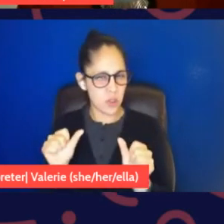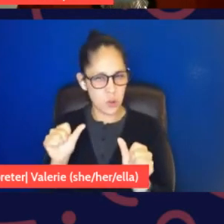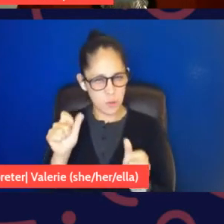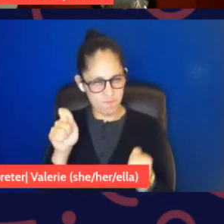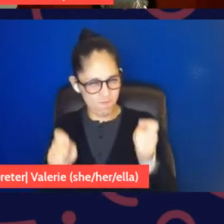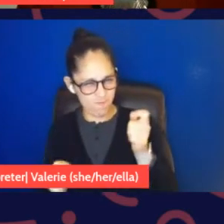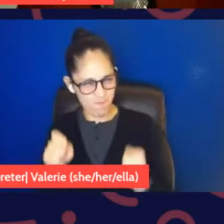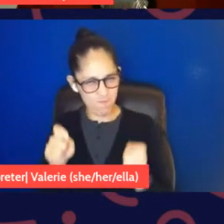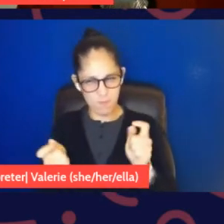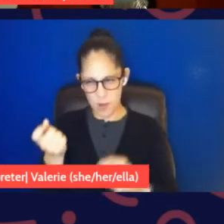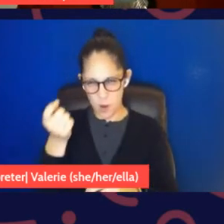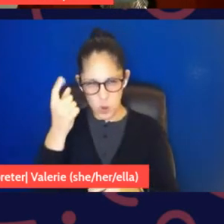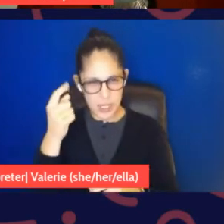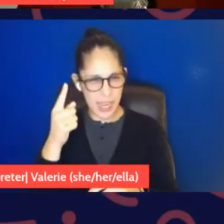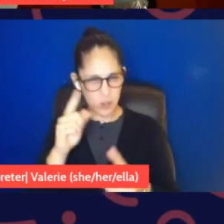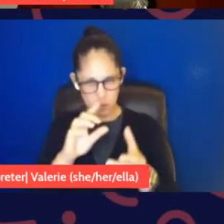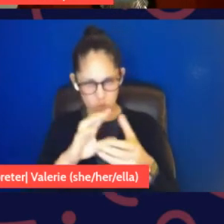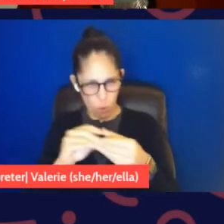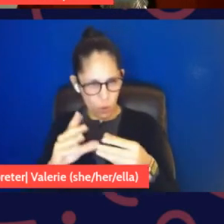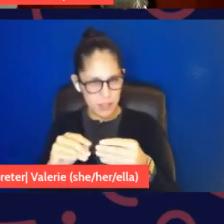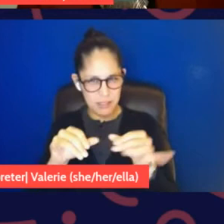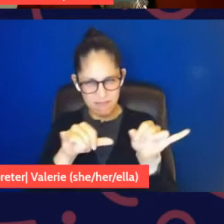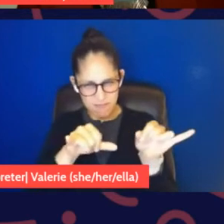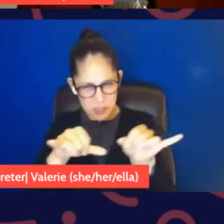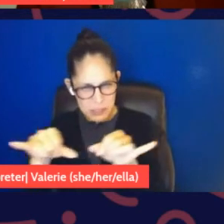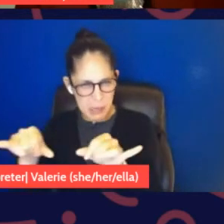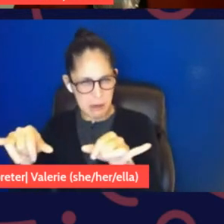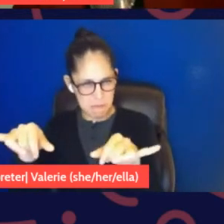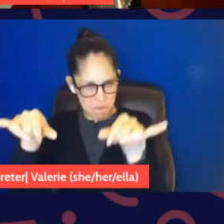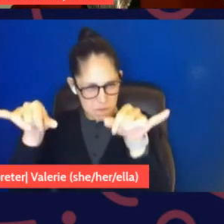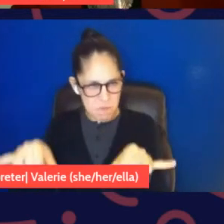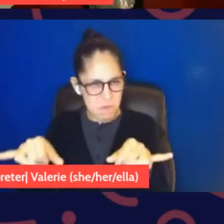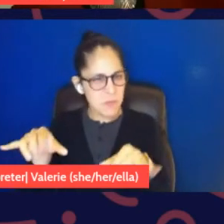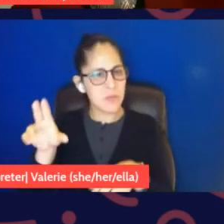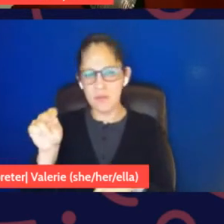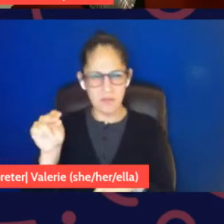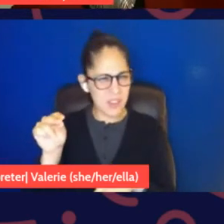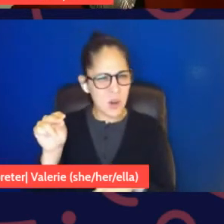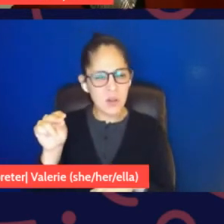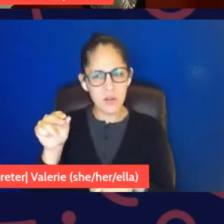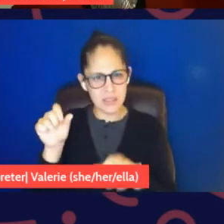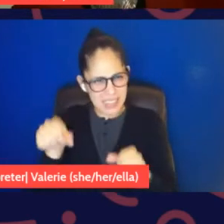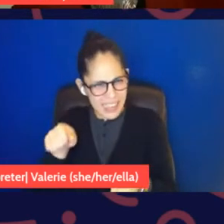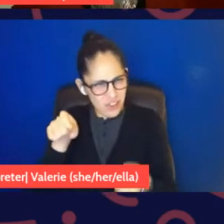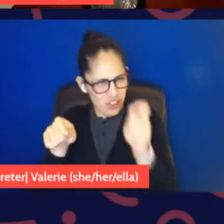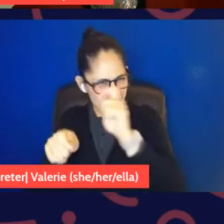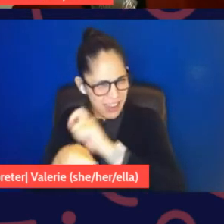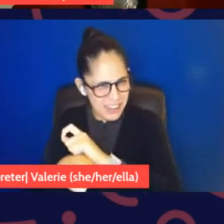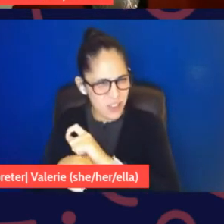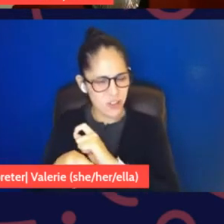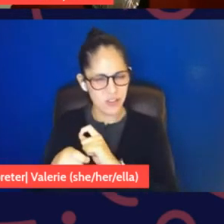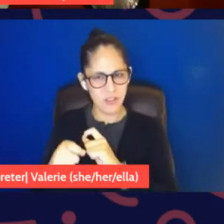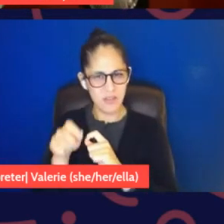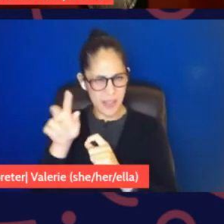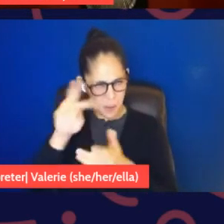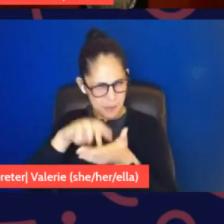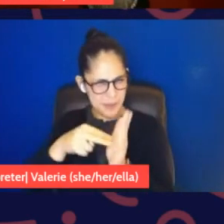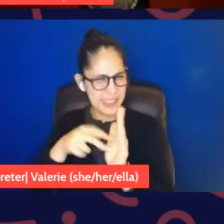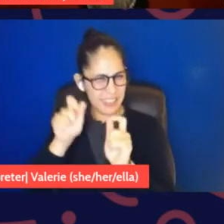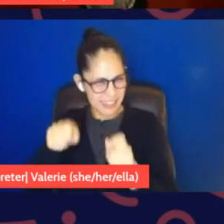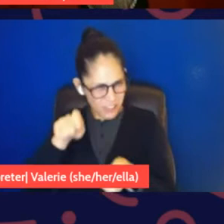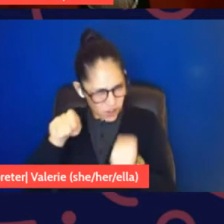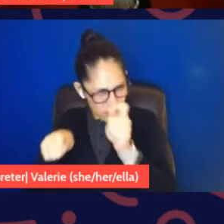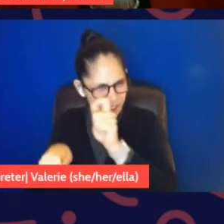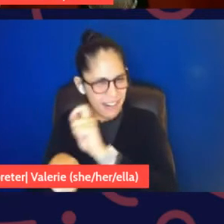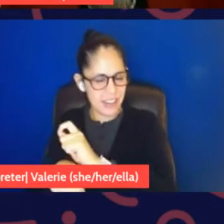and that there's space with them to move and re-signify their meaning based on our intention and